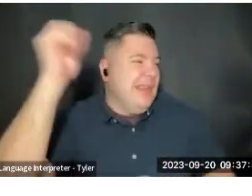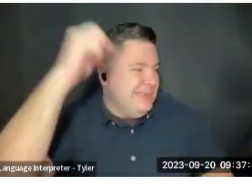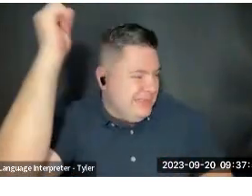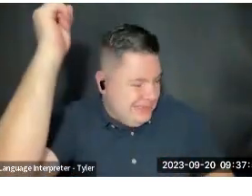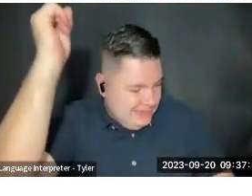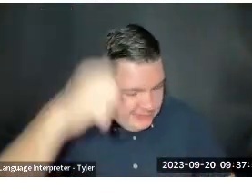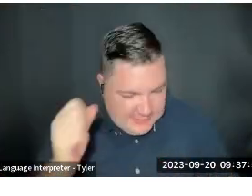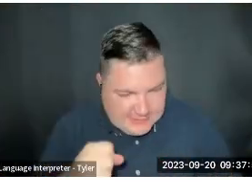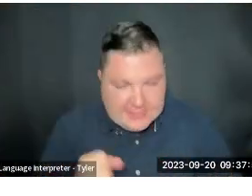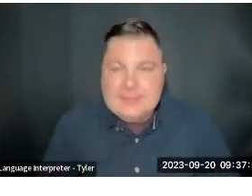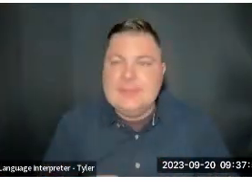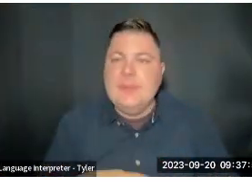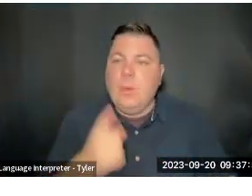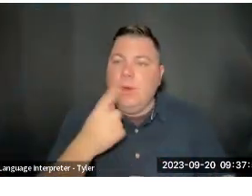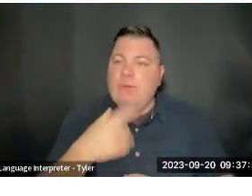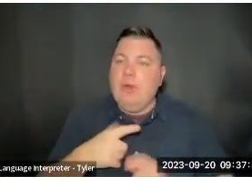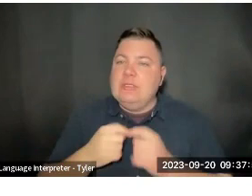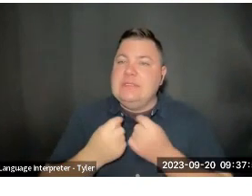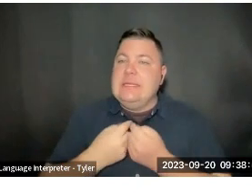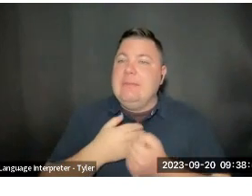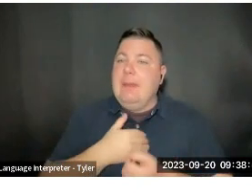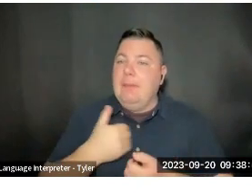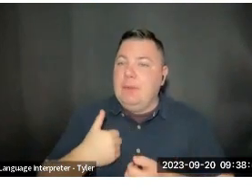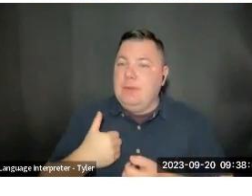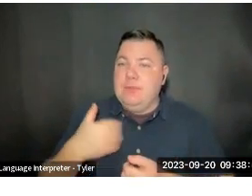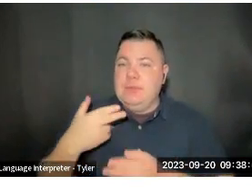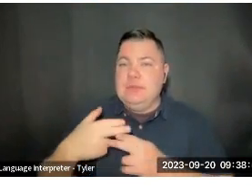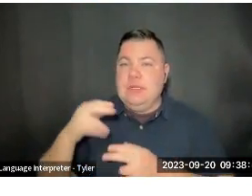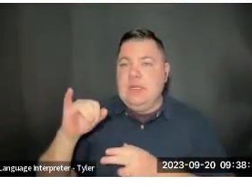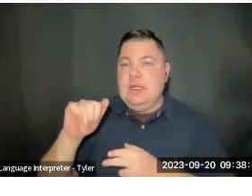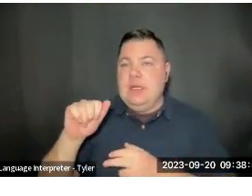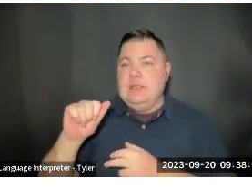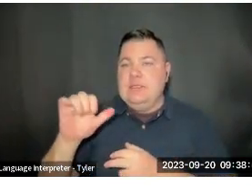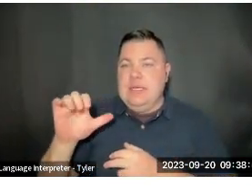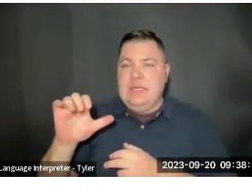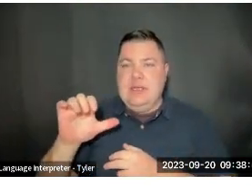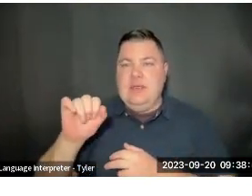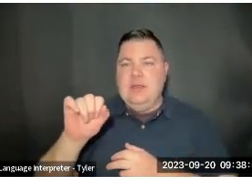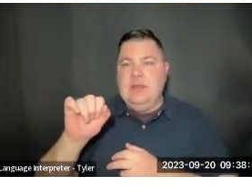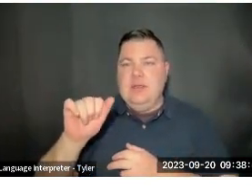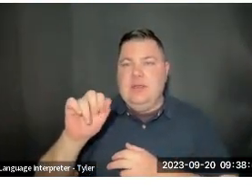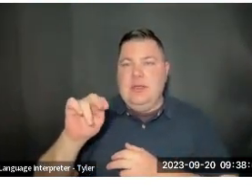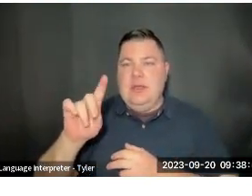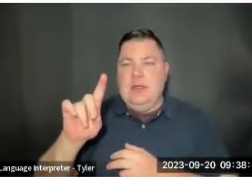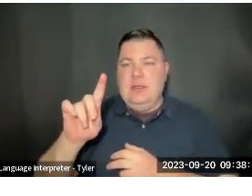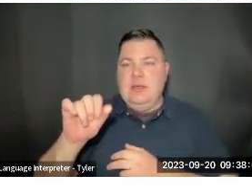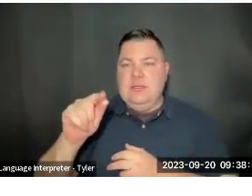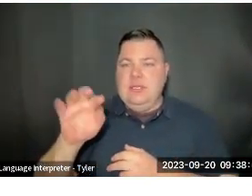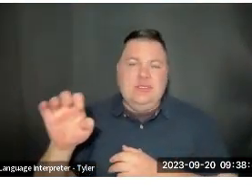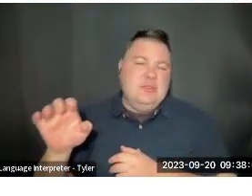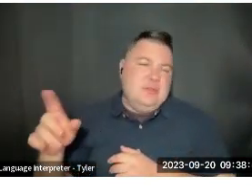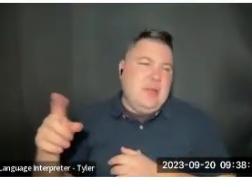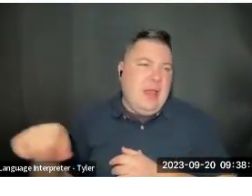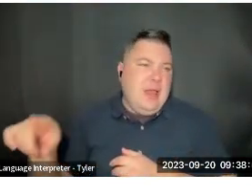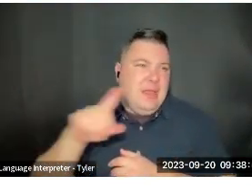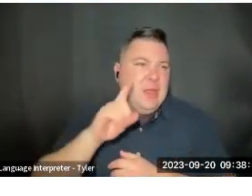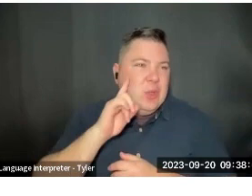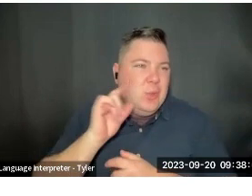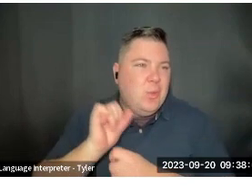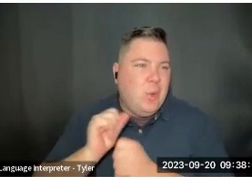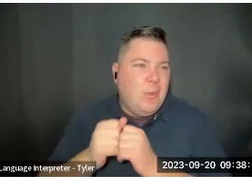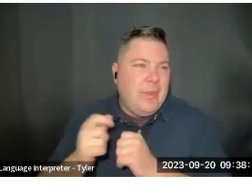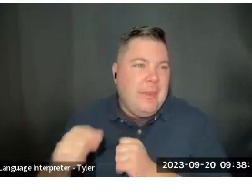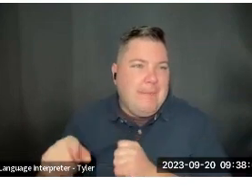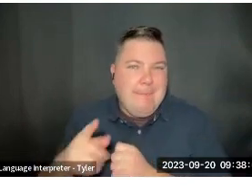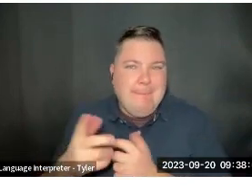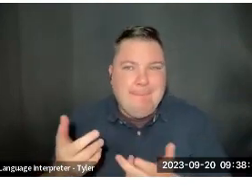is. And actually, one of our team members, Isaac Sandage, which he's probably who you all will be working with, unless